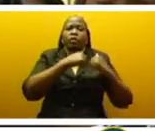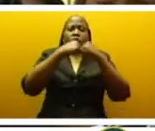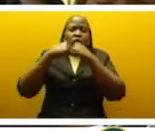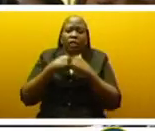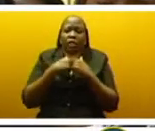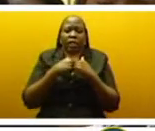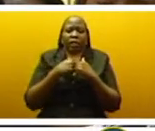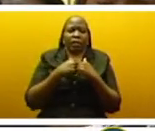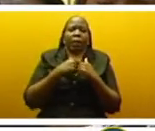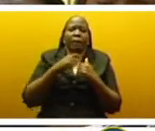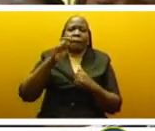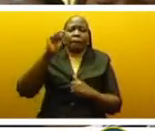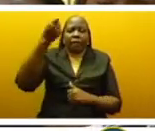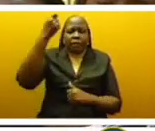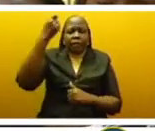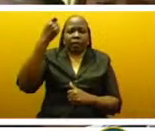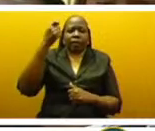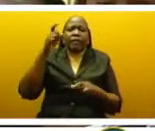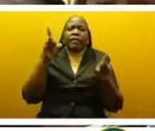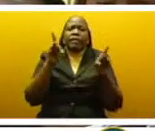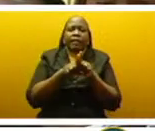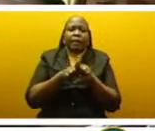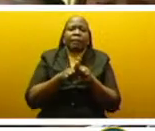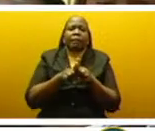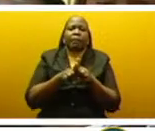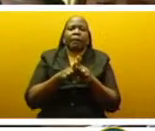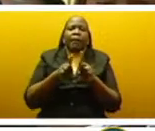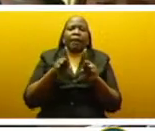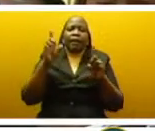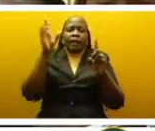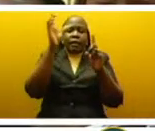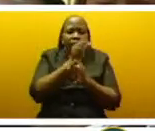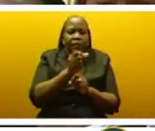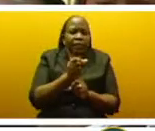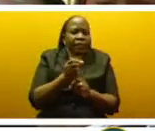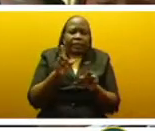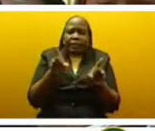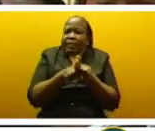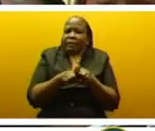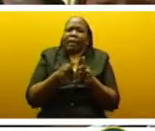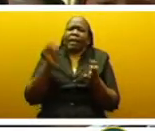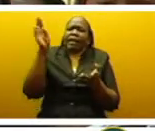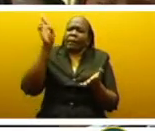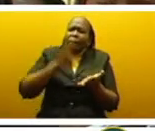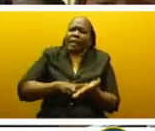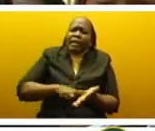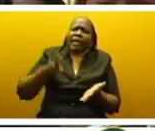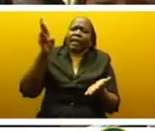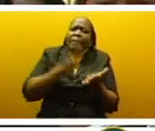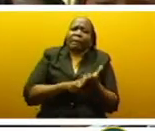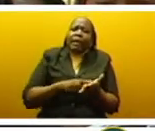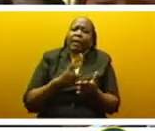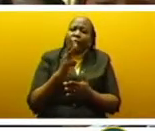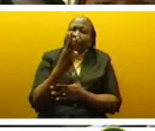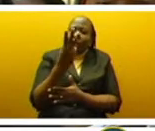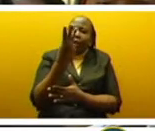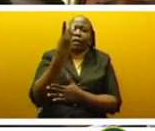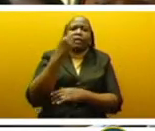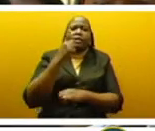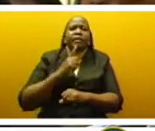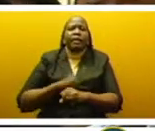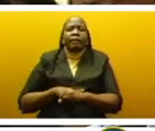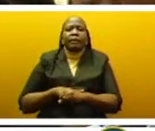law, you still get targeted as being a surrogate because that was repeated 3 times.